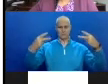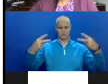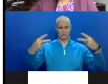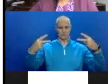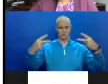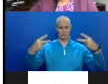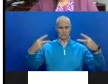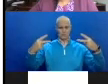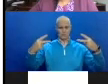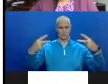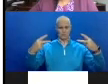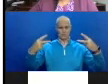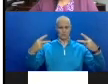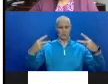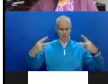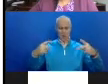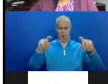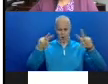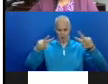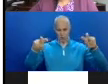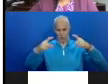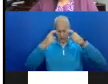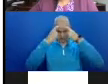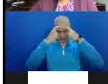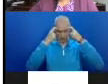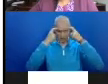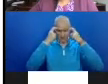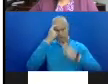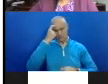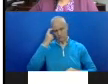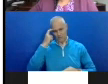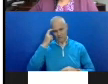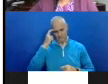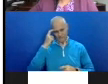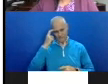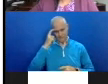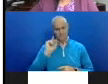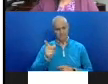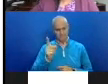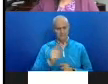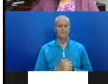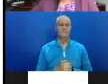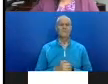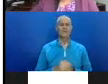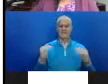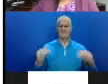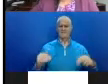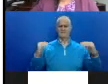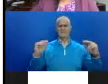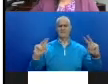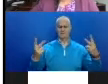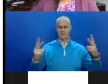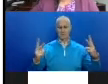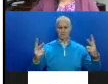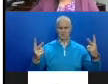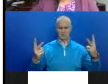also is going to look at issues of trauma. So I just want to spend a little bit of time with this. So in phase two,